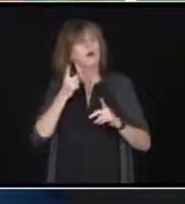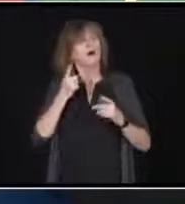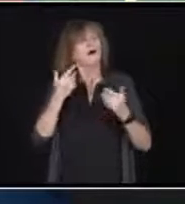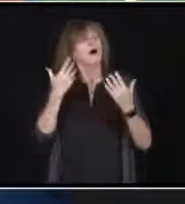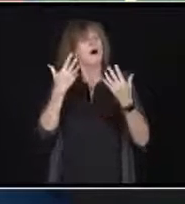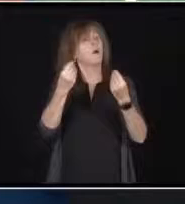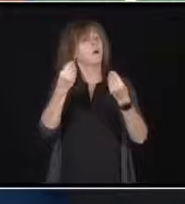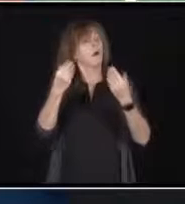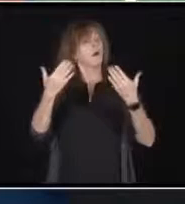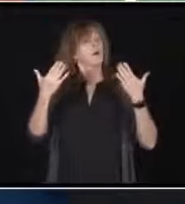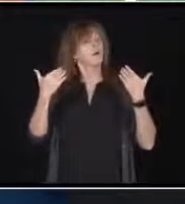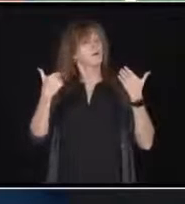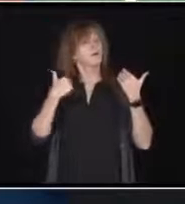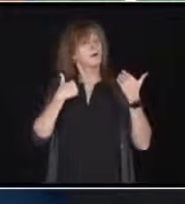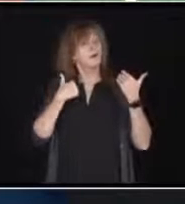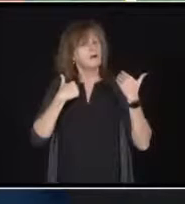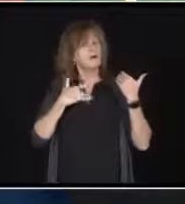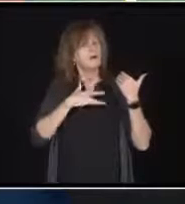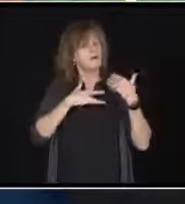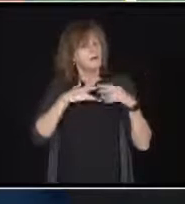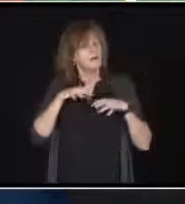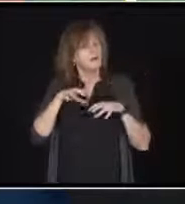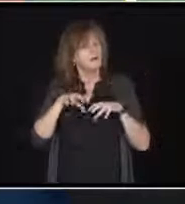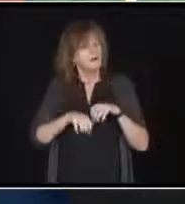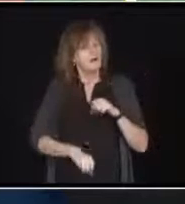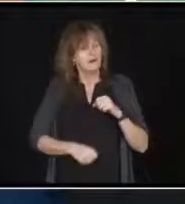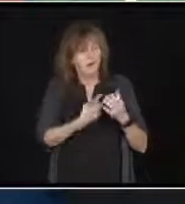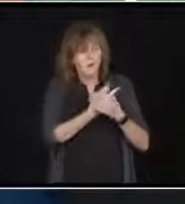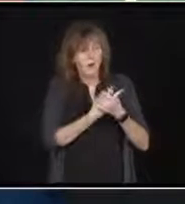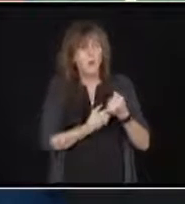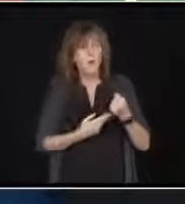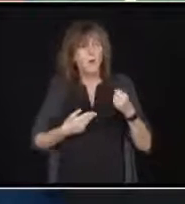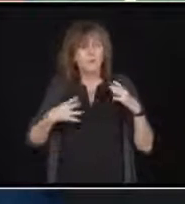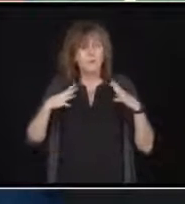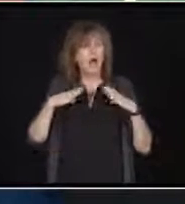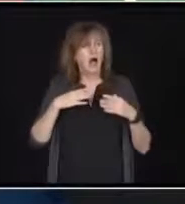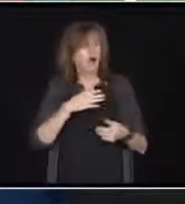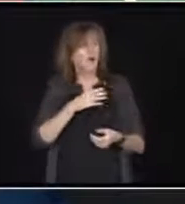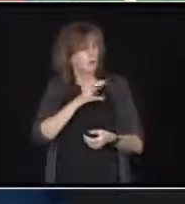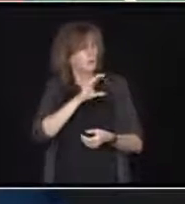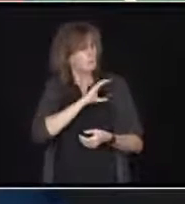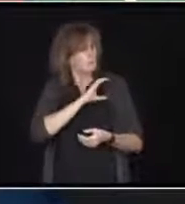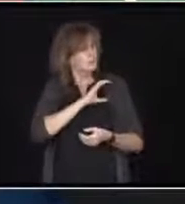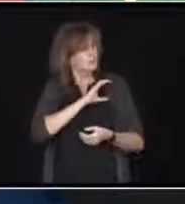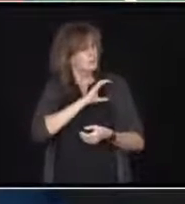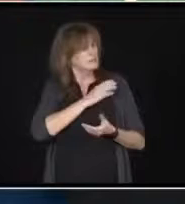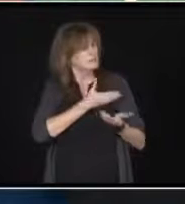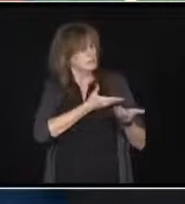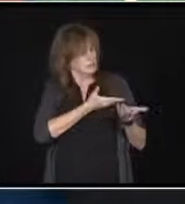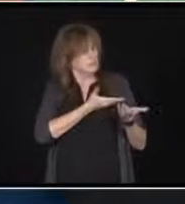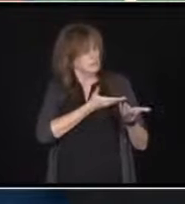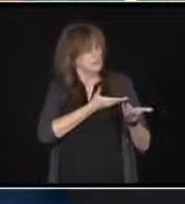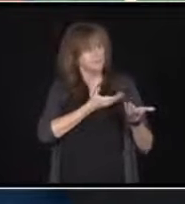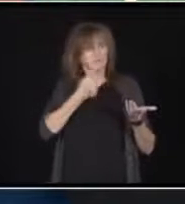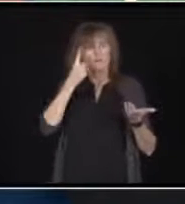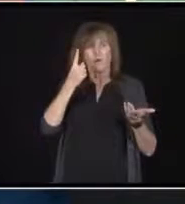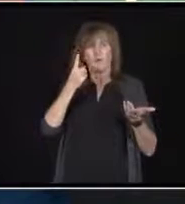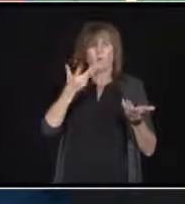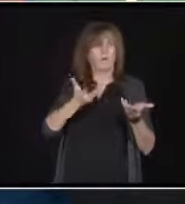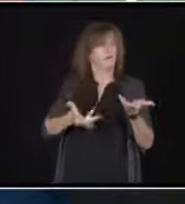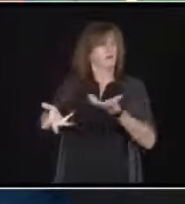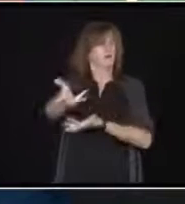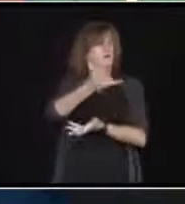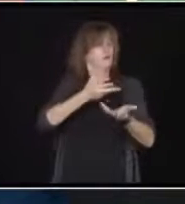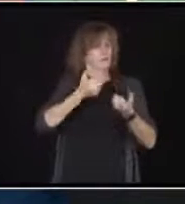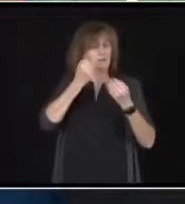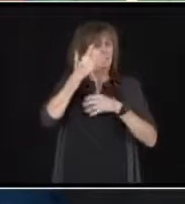that's heartbreaking. When they put everything they have, they retire from serving the public for God knows how long, and